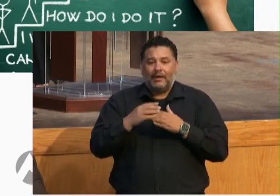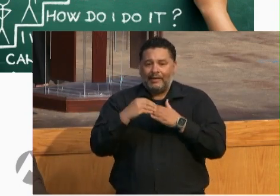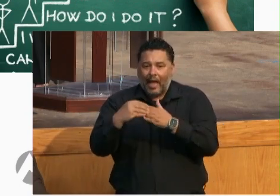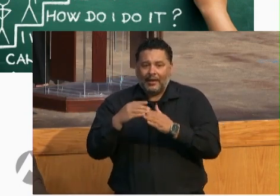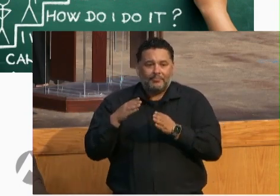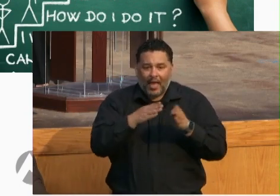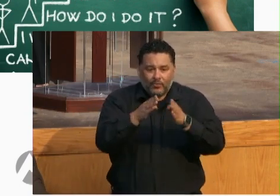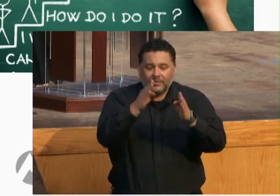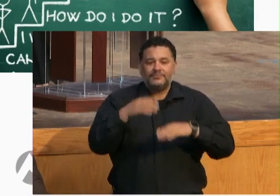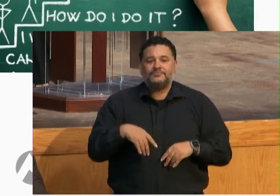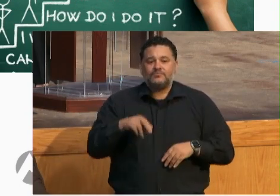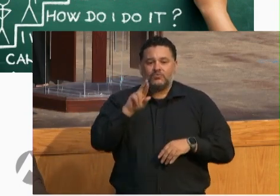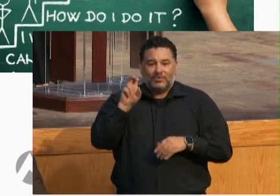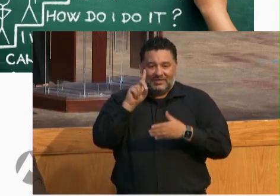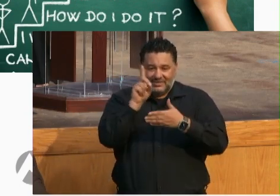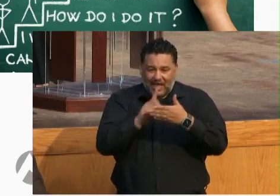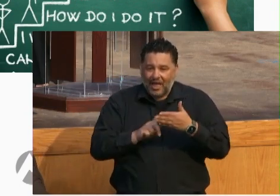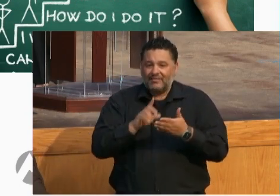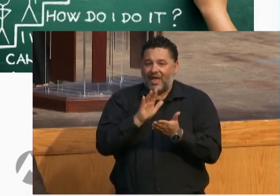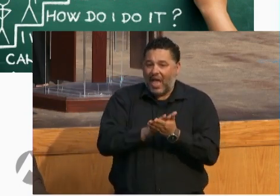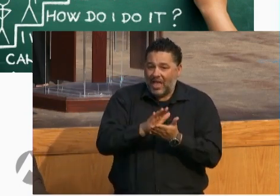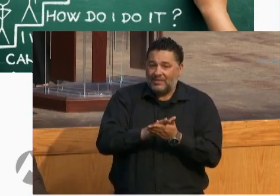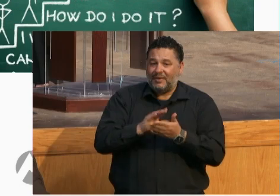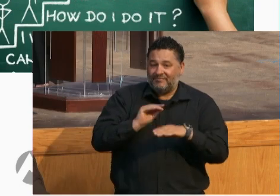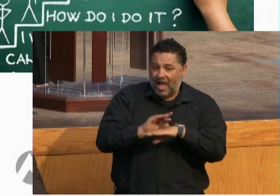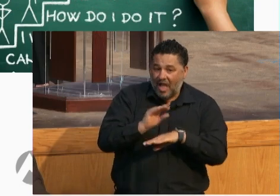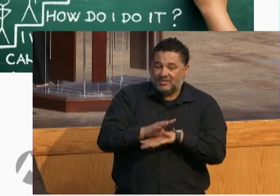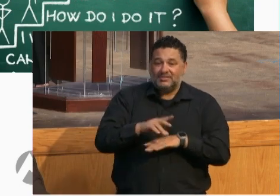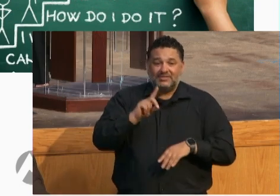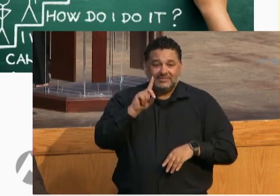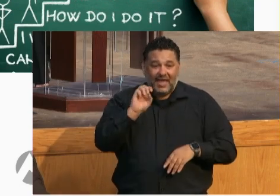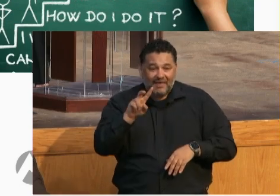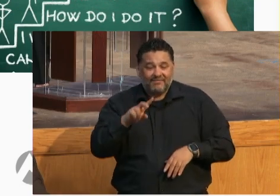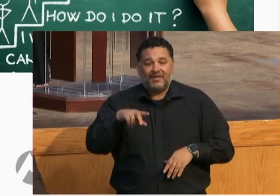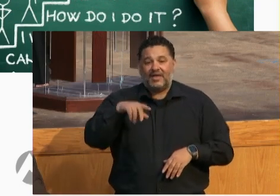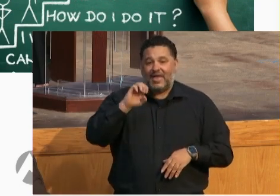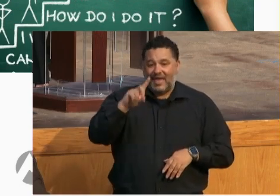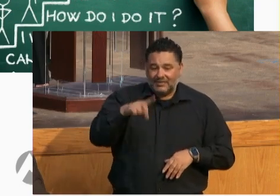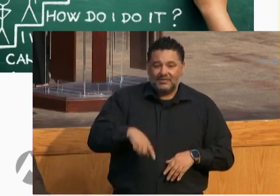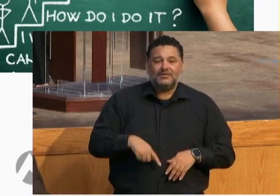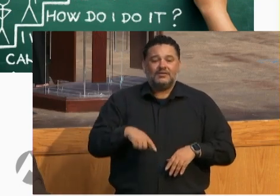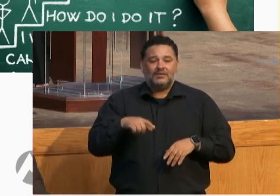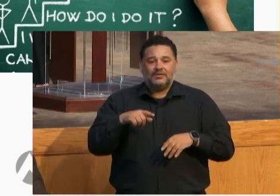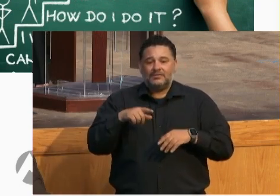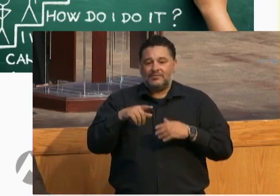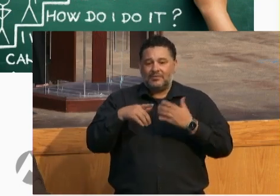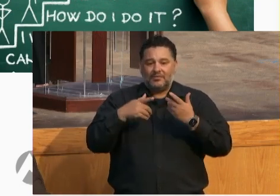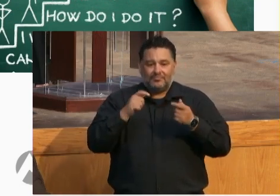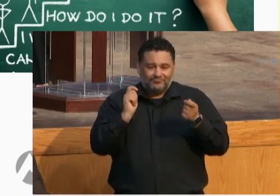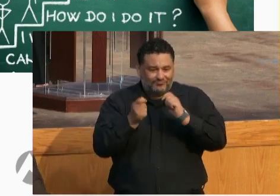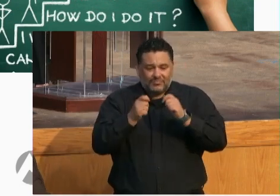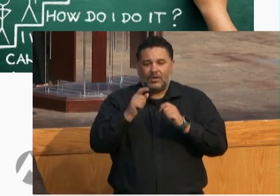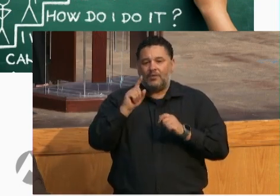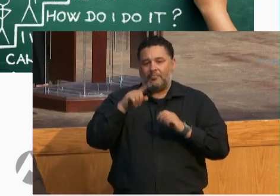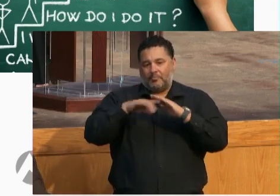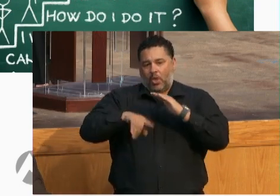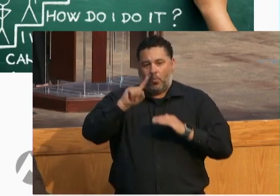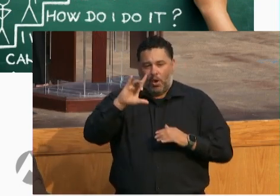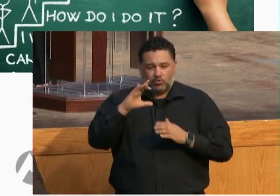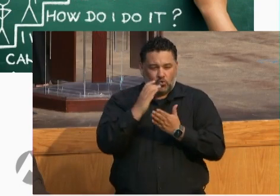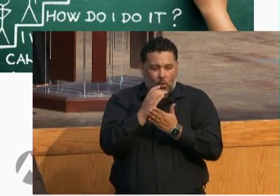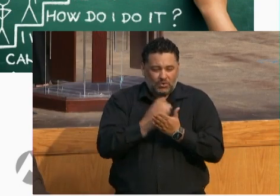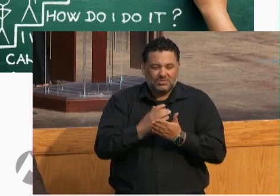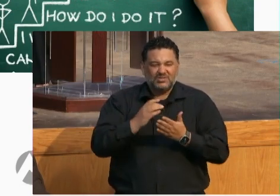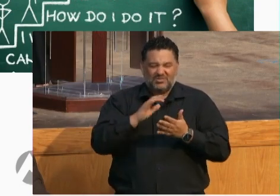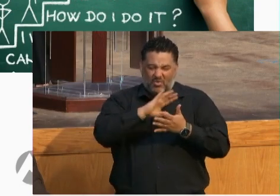at a redesign of academic advising, redesign of dev ed, elimination of below 100 level courses, all of those things really